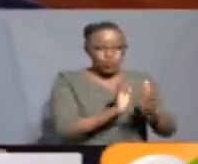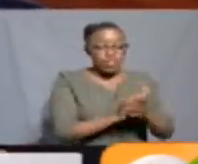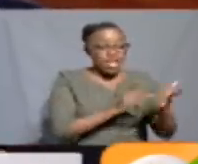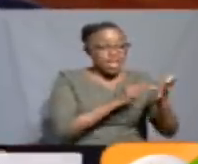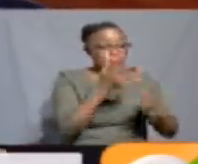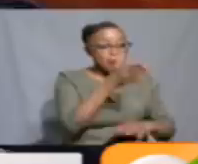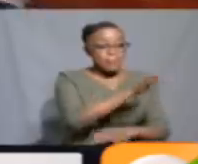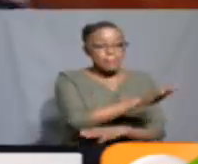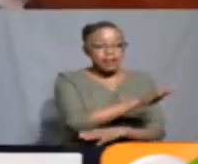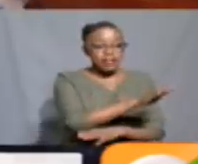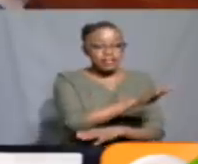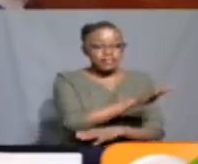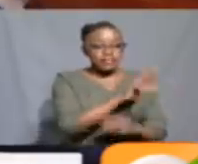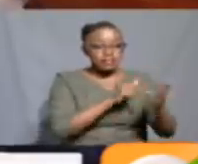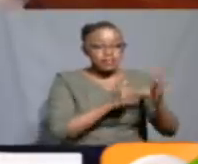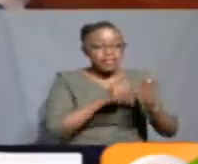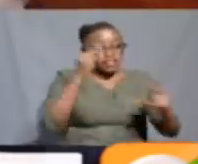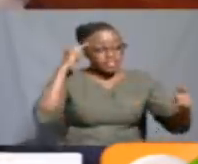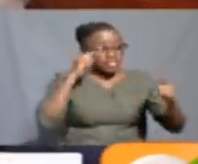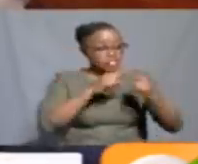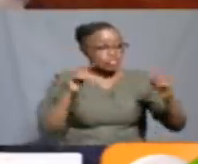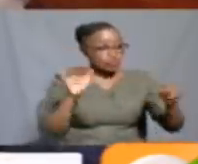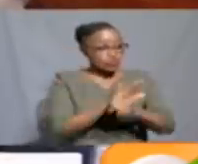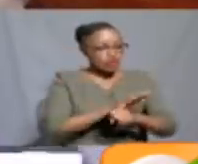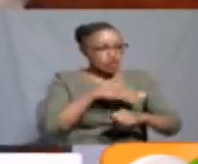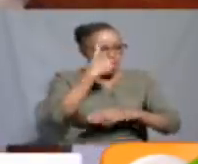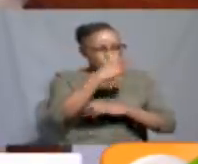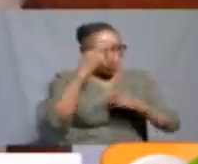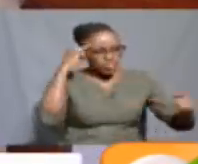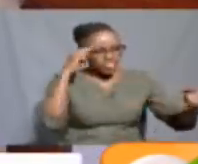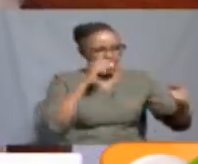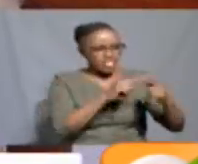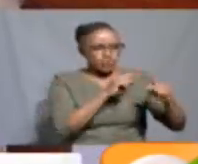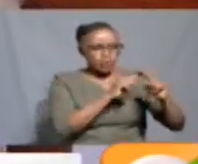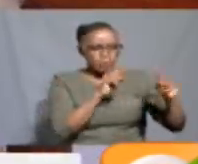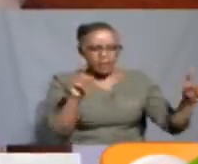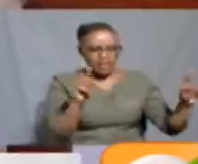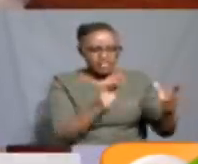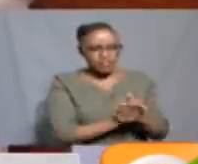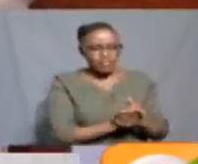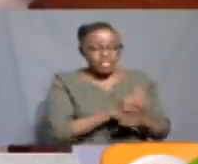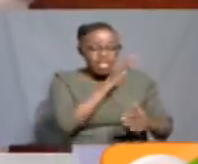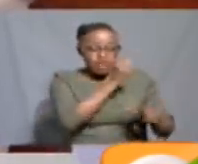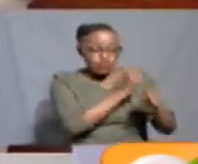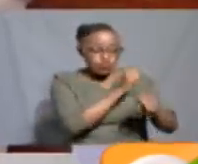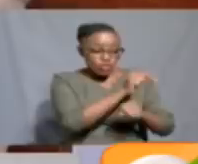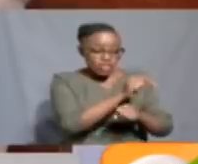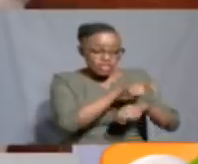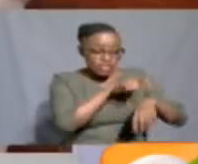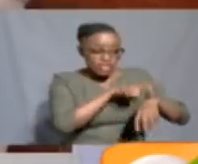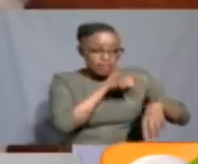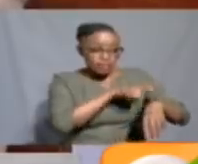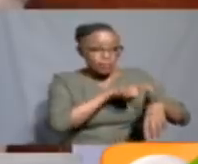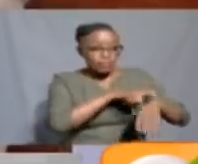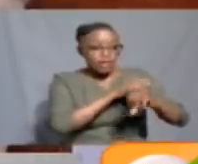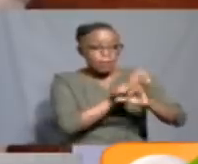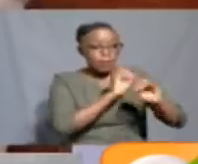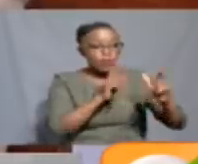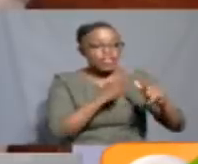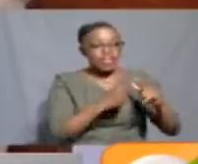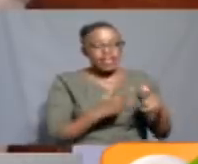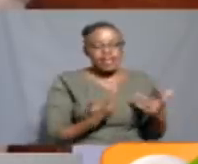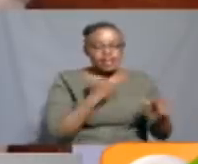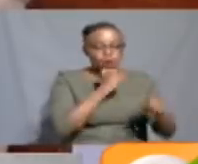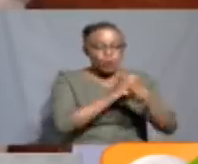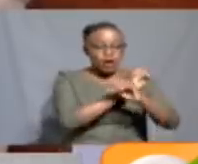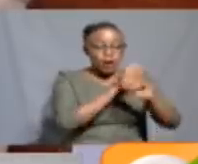back. That's all the intention, always the intention. But if you don't do it in time, then it doesn't work.